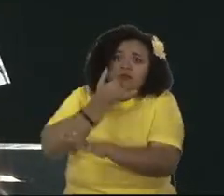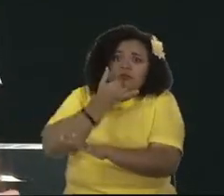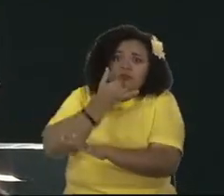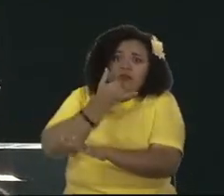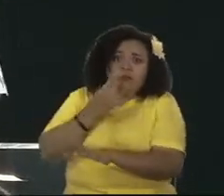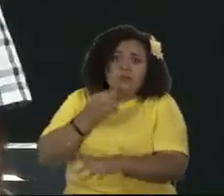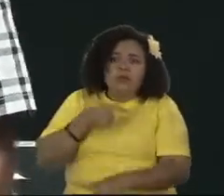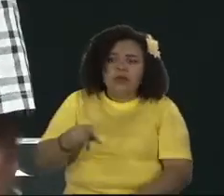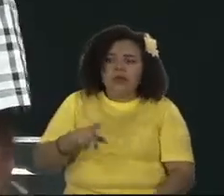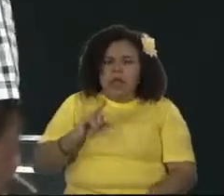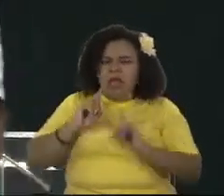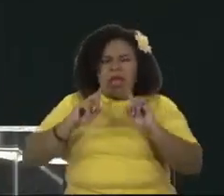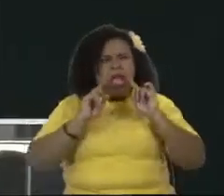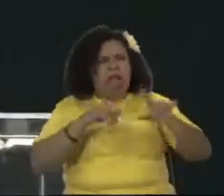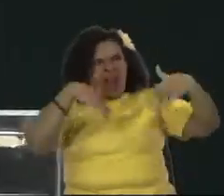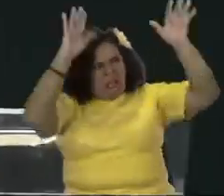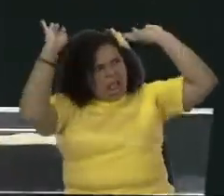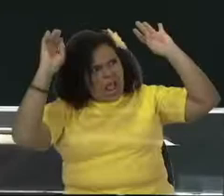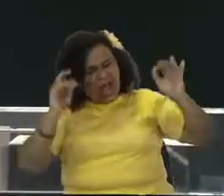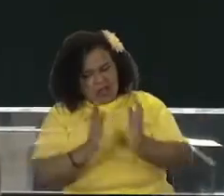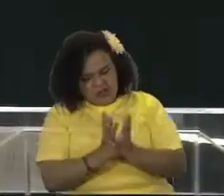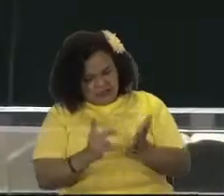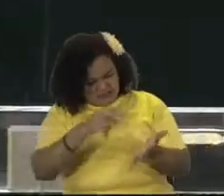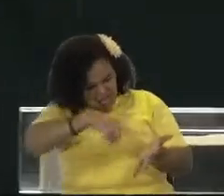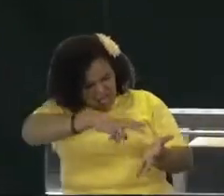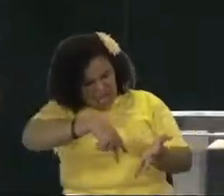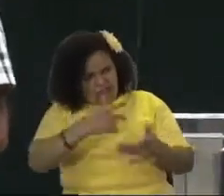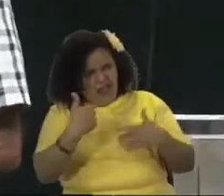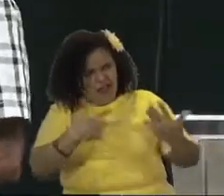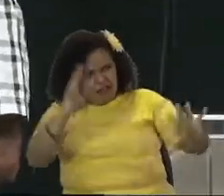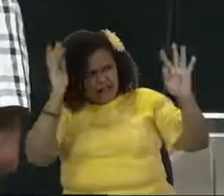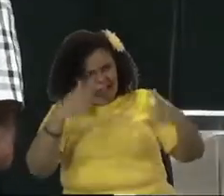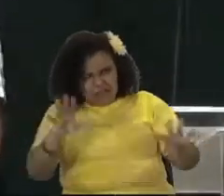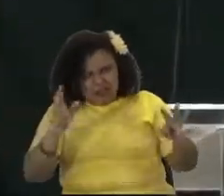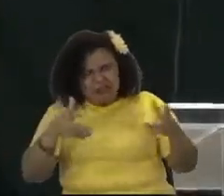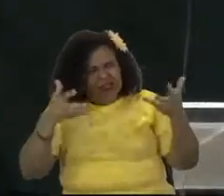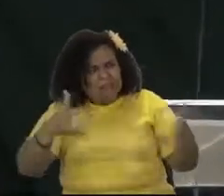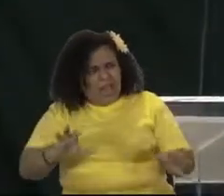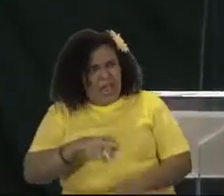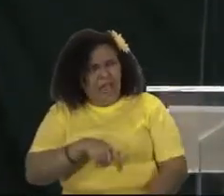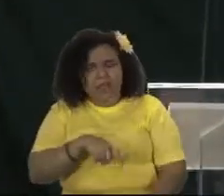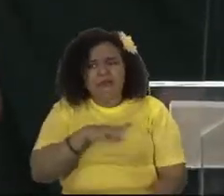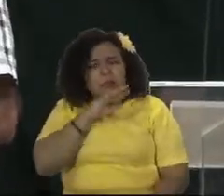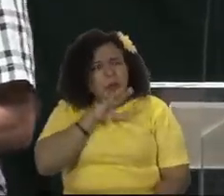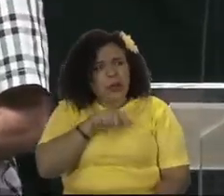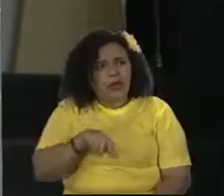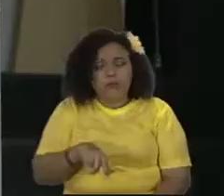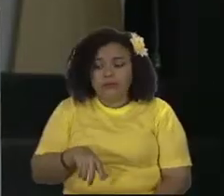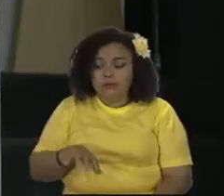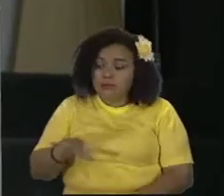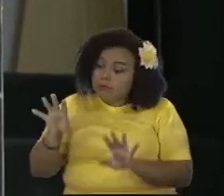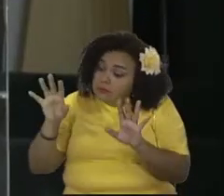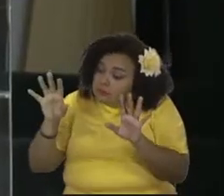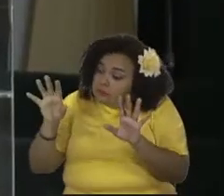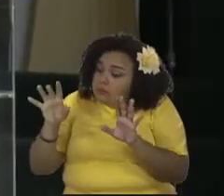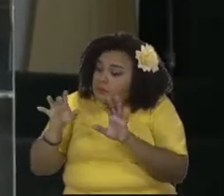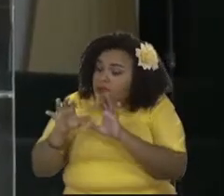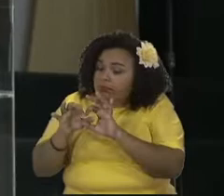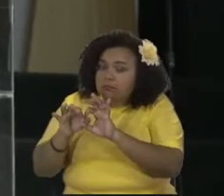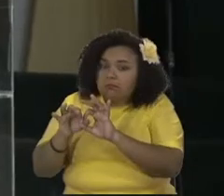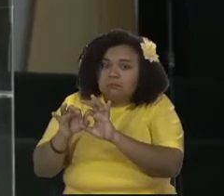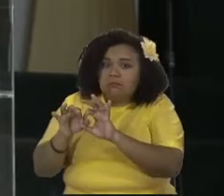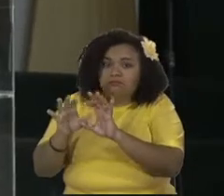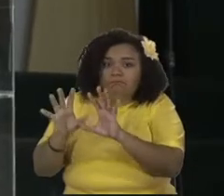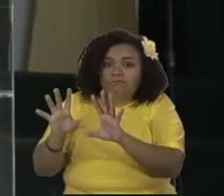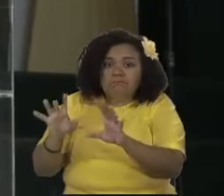much worse, they said. Not this way. It is just like a student who does